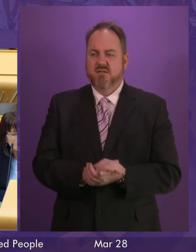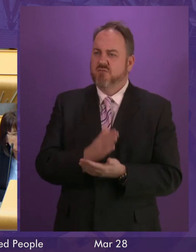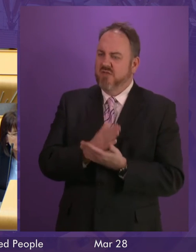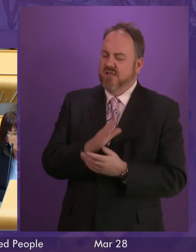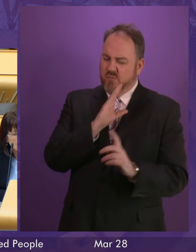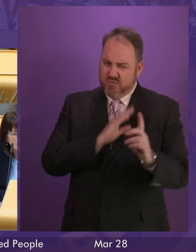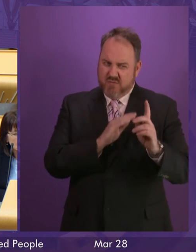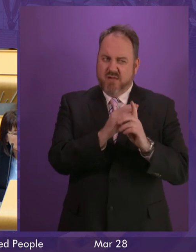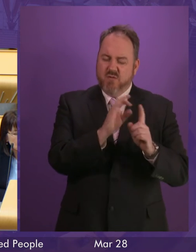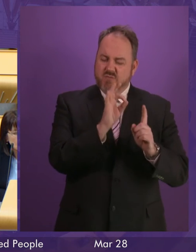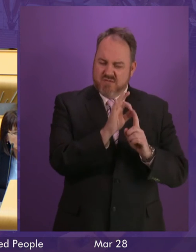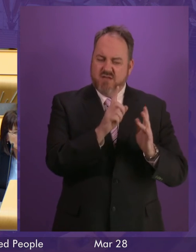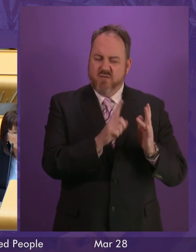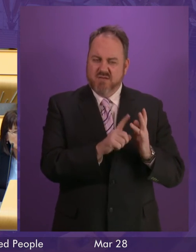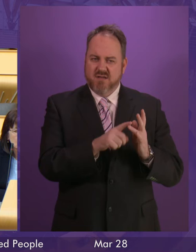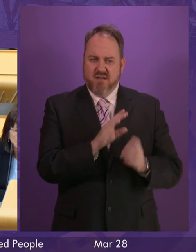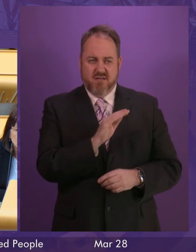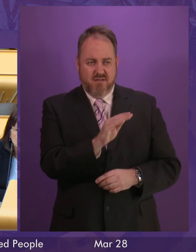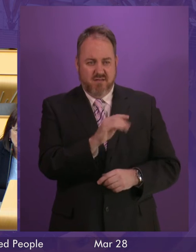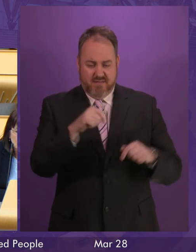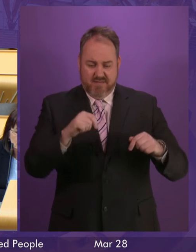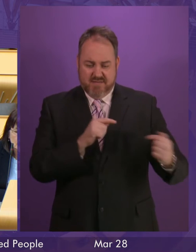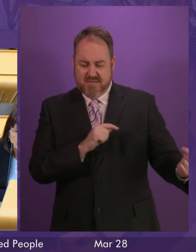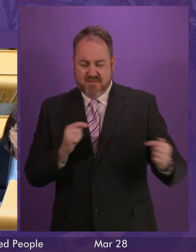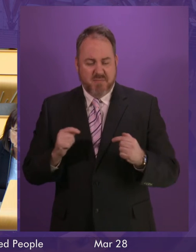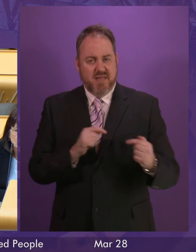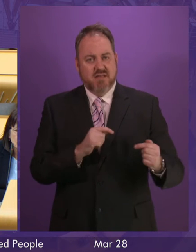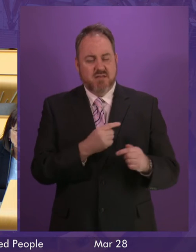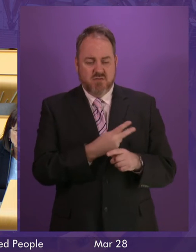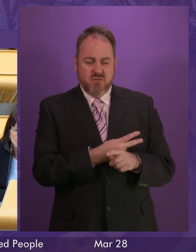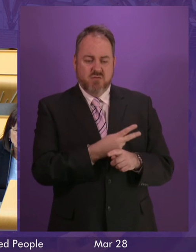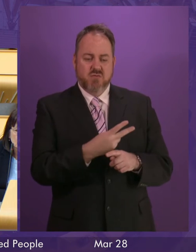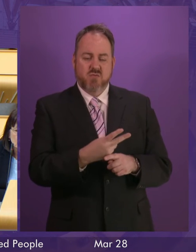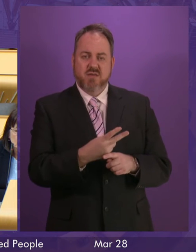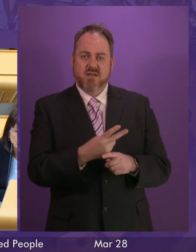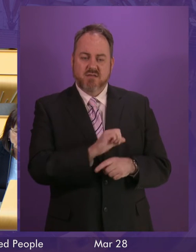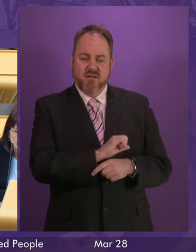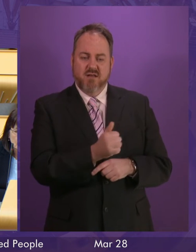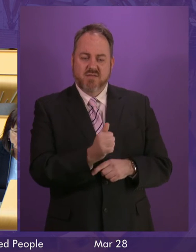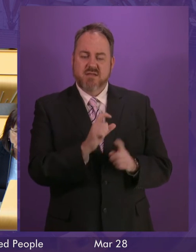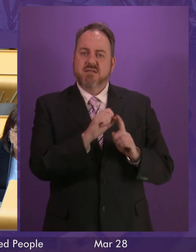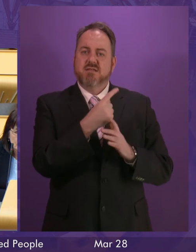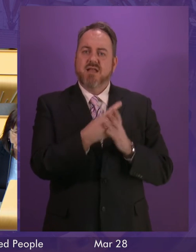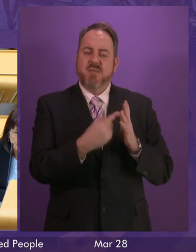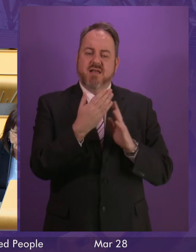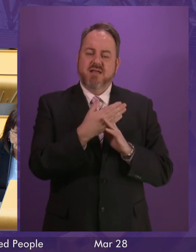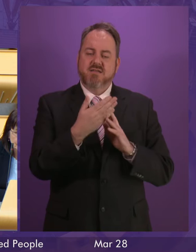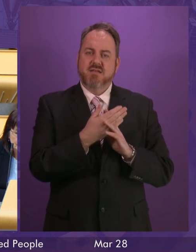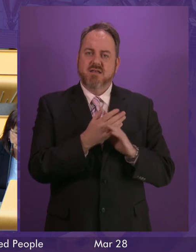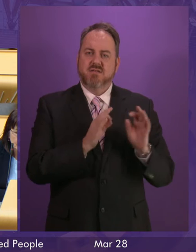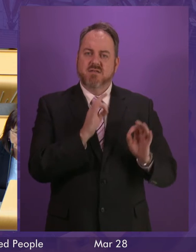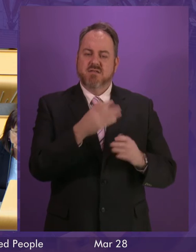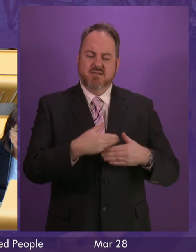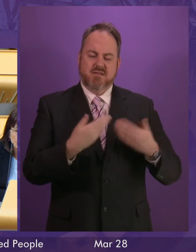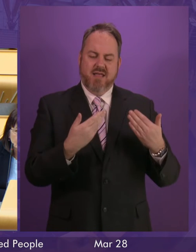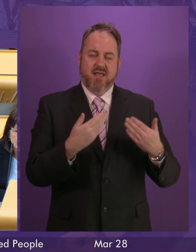Today's debate comes two weeks after Disabled Access Day, and this year's access survey found that some